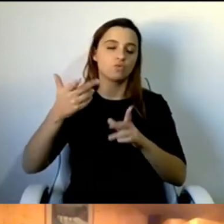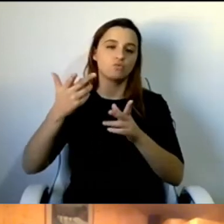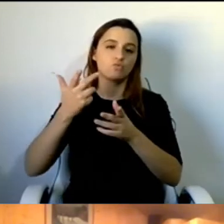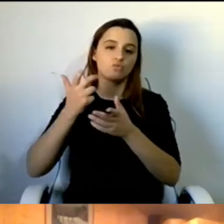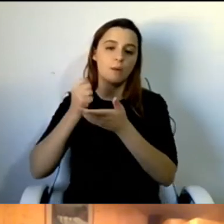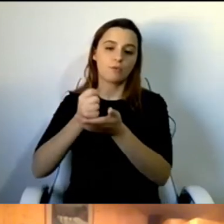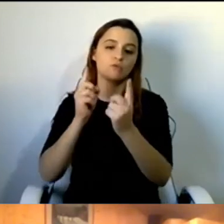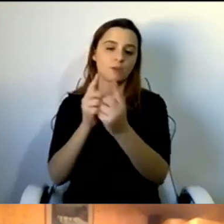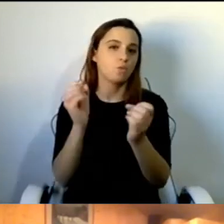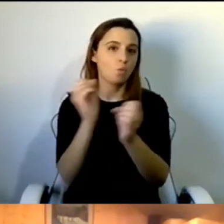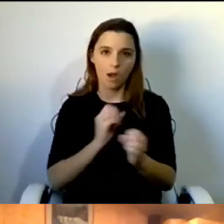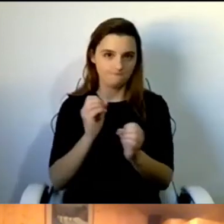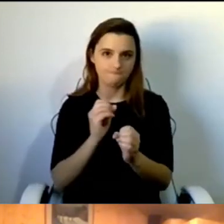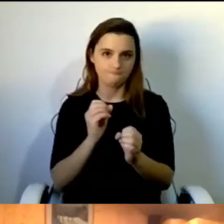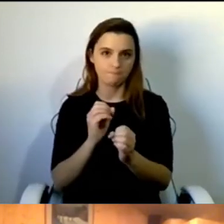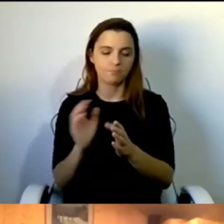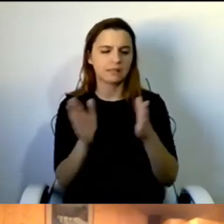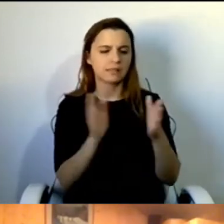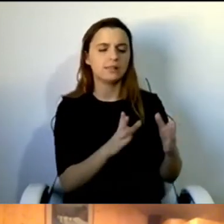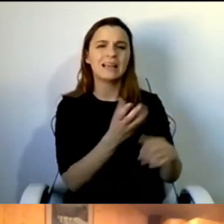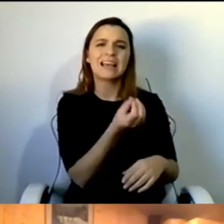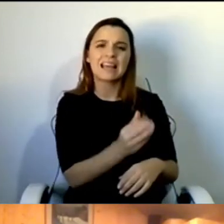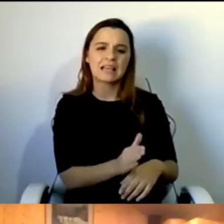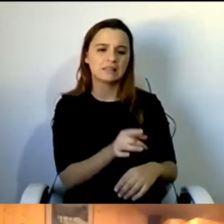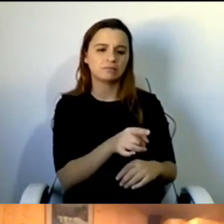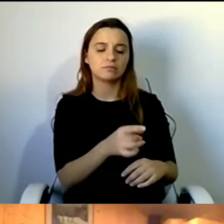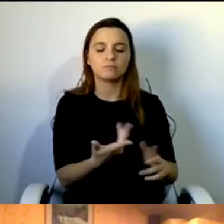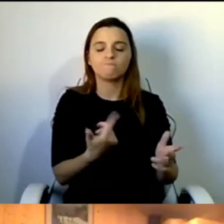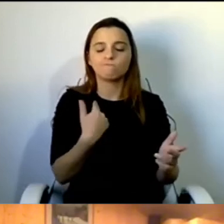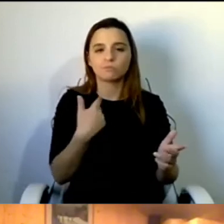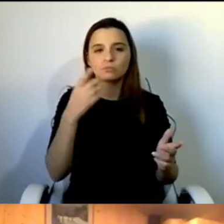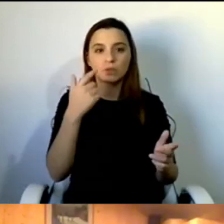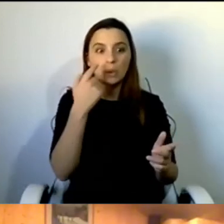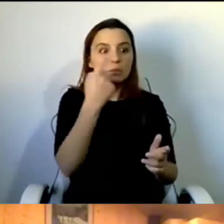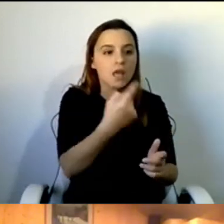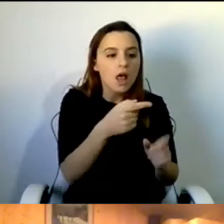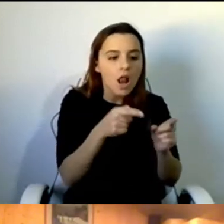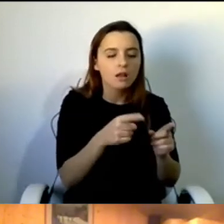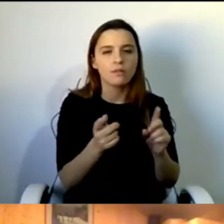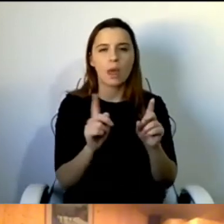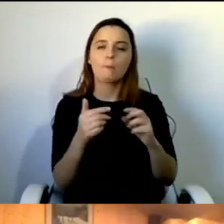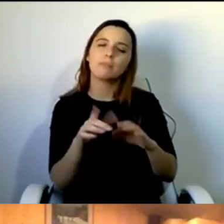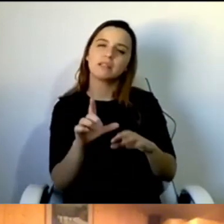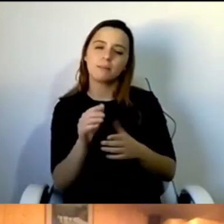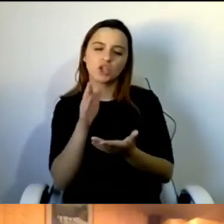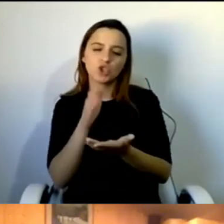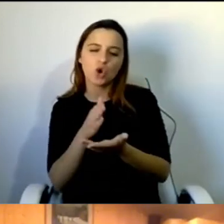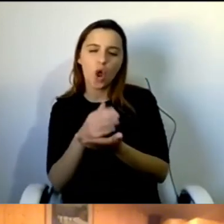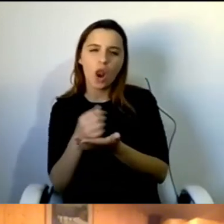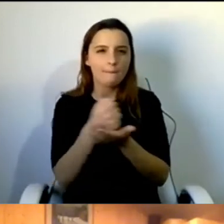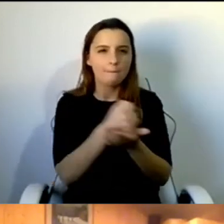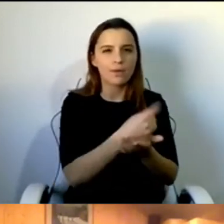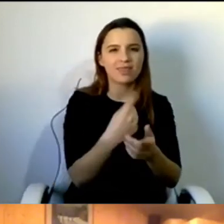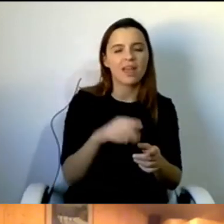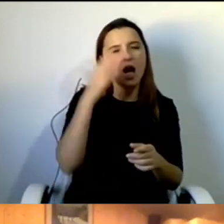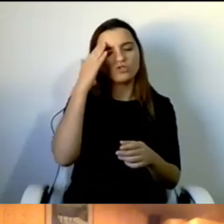get support through the school, for example, and then it's not personal assistance. So I think most children combine different